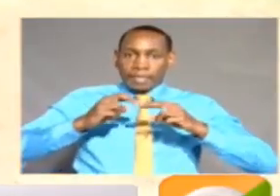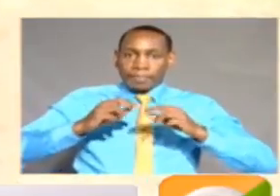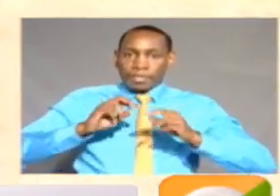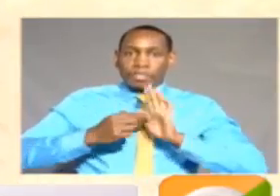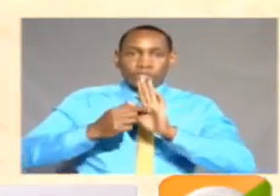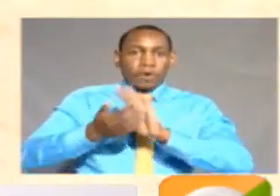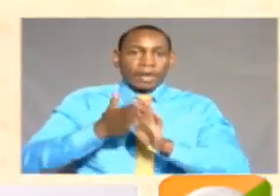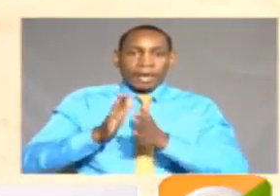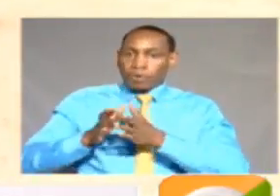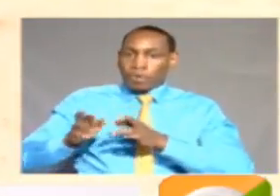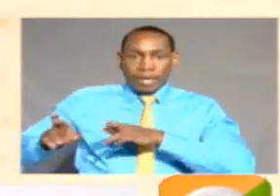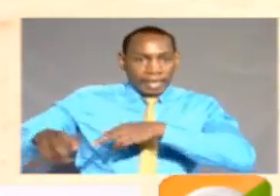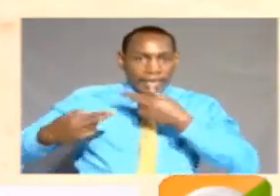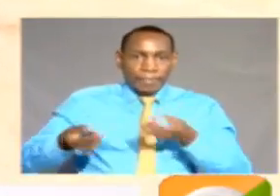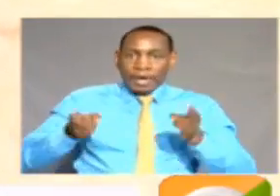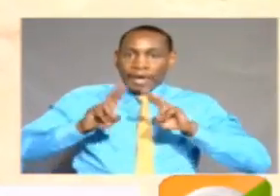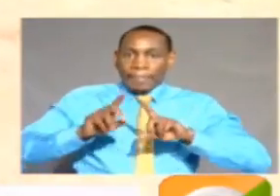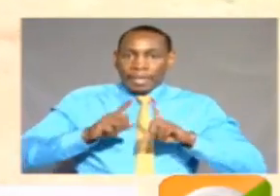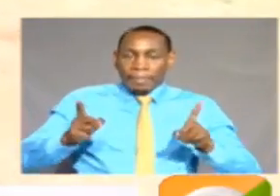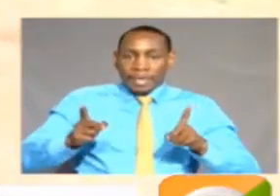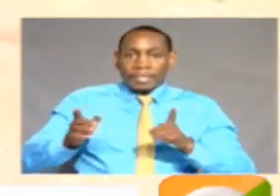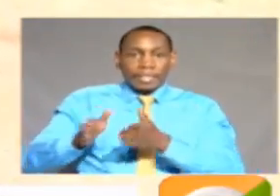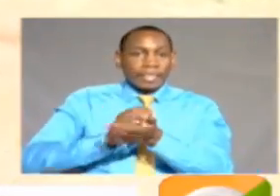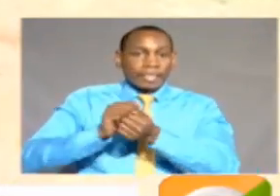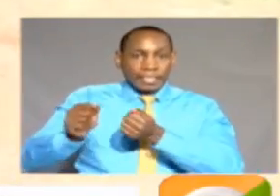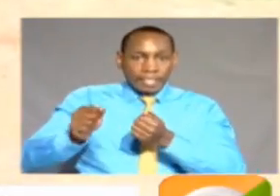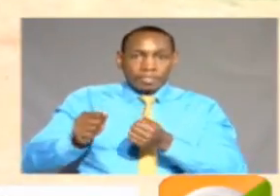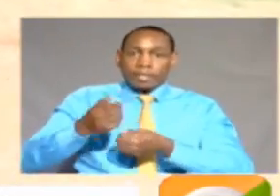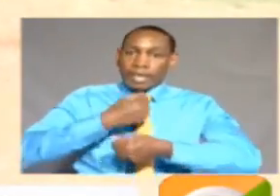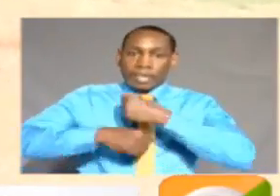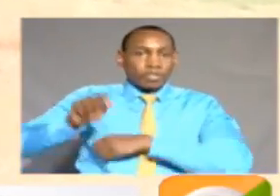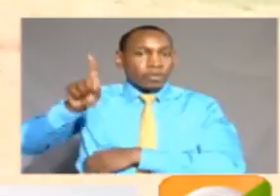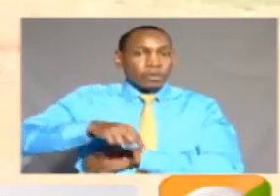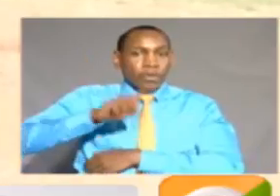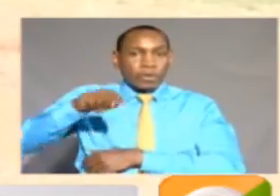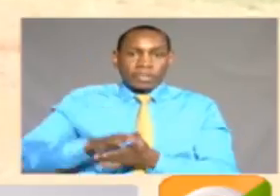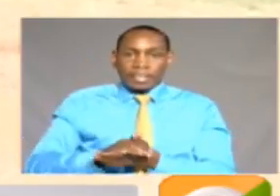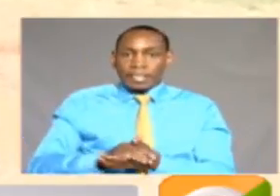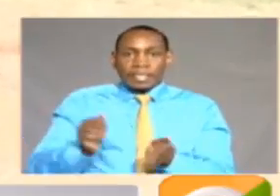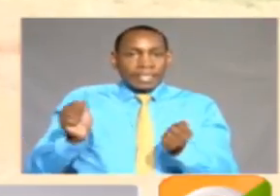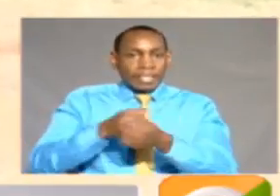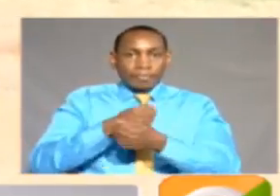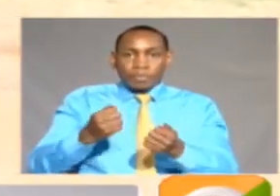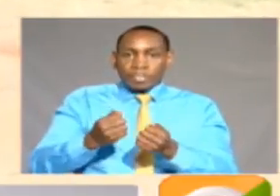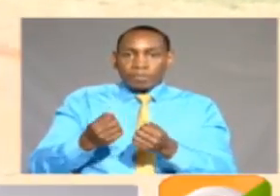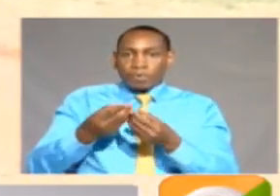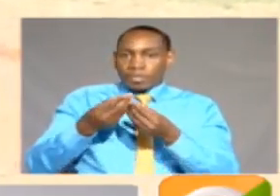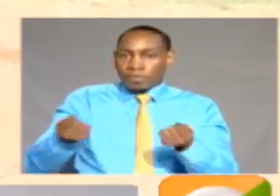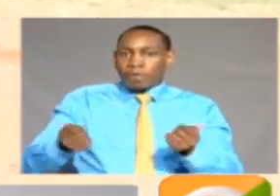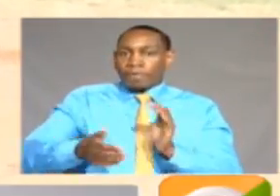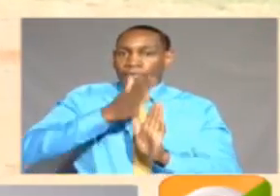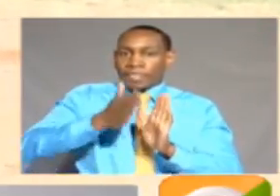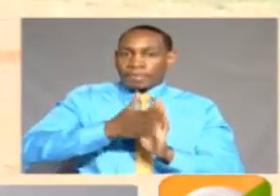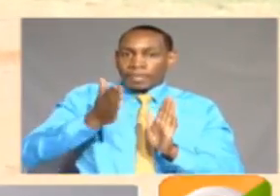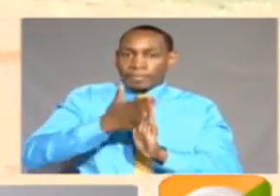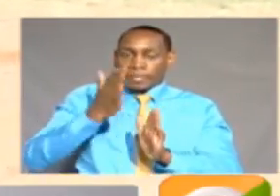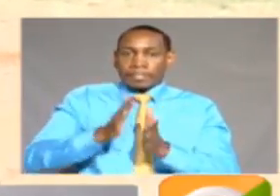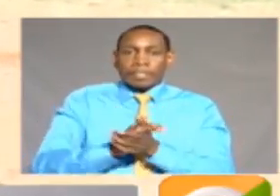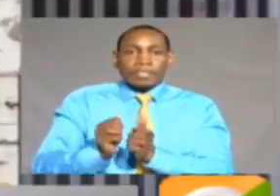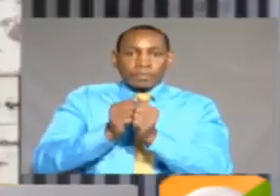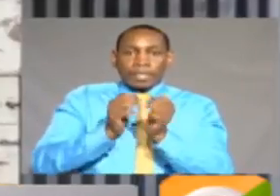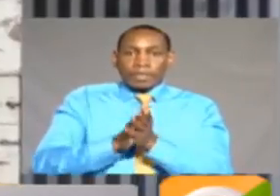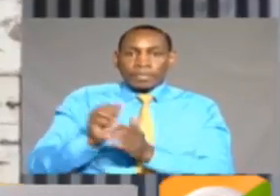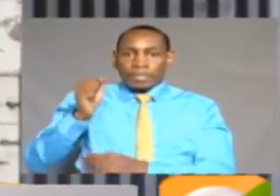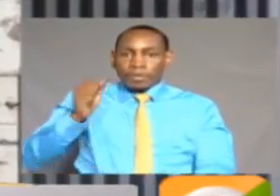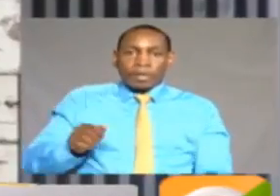no penetration had occurred, but the damage of the indecent act will not so easily be written off her mind and that of her